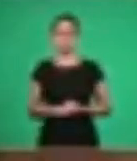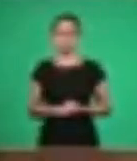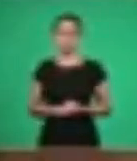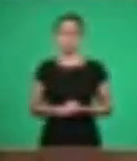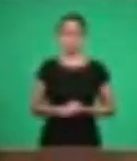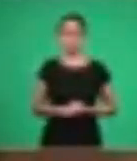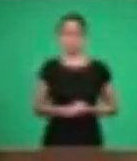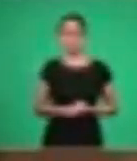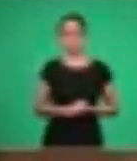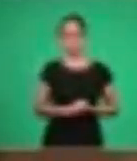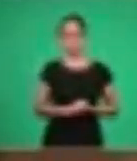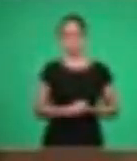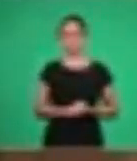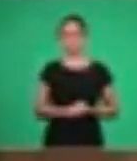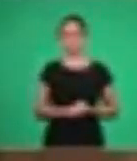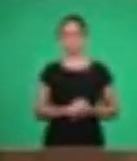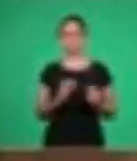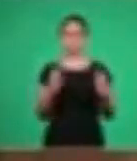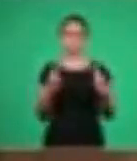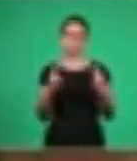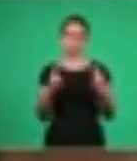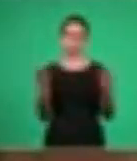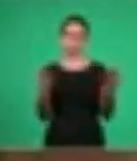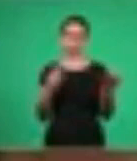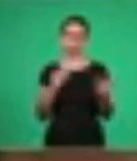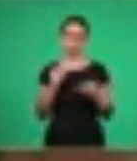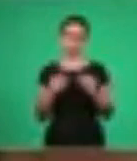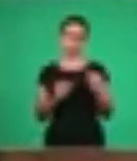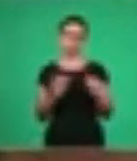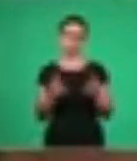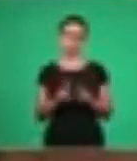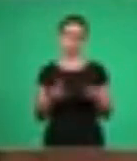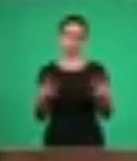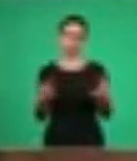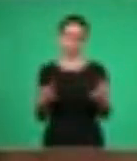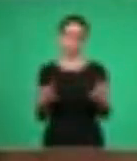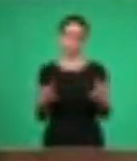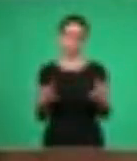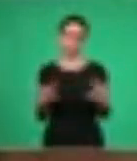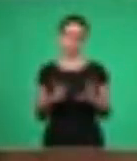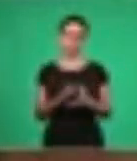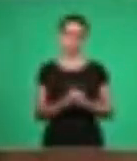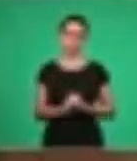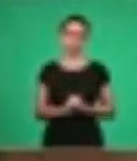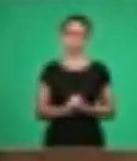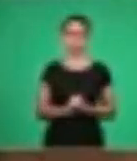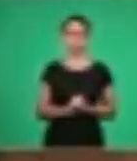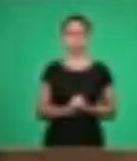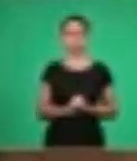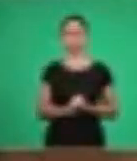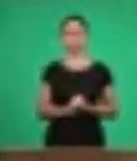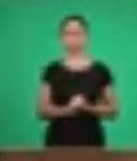can be ideal to stay the same. And so it goes away from it today, from